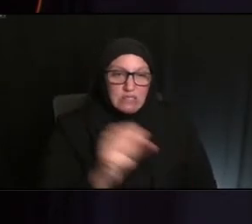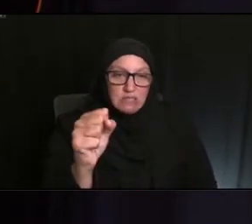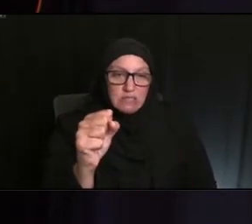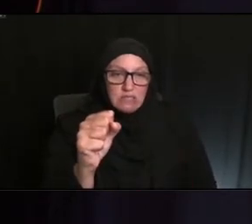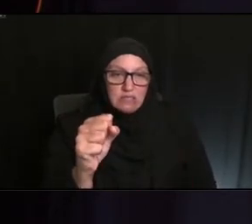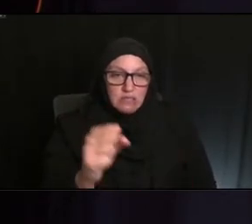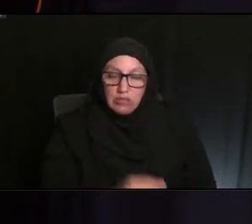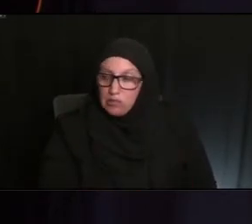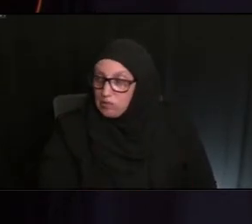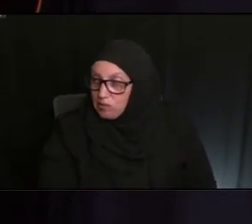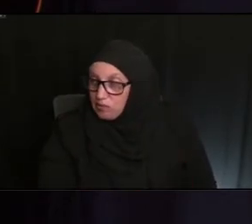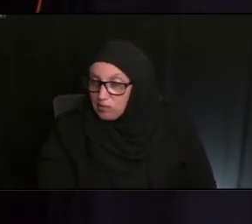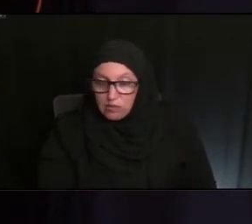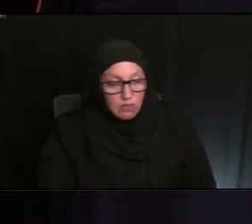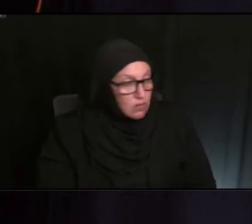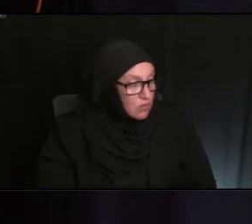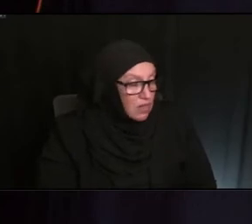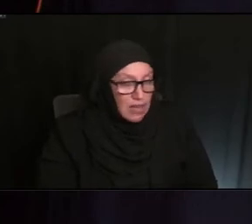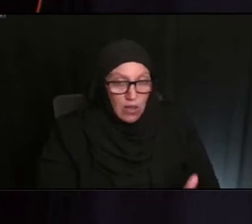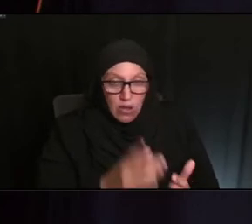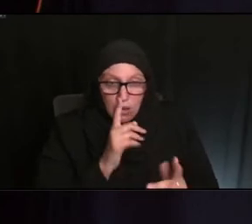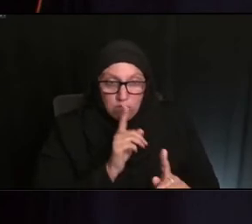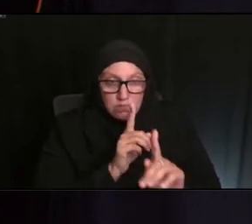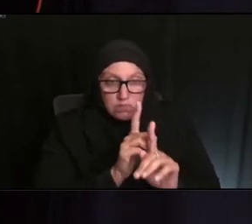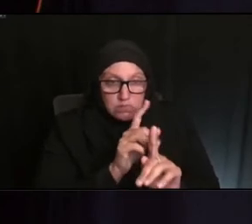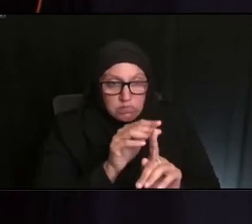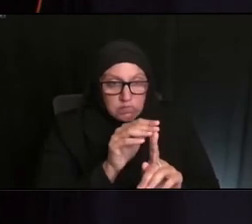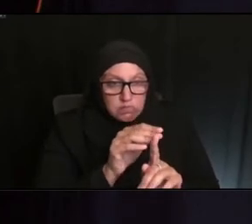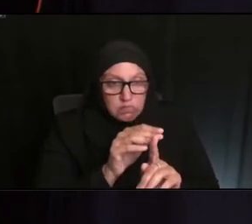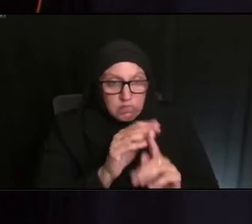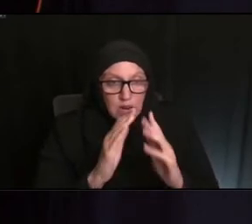said, how am I going to go up to the Imam's house and approach him?